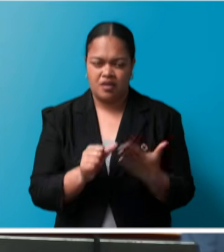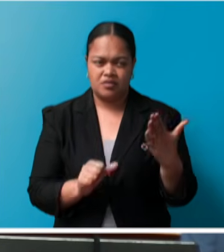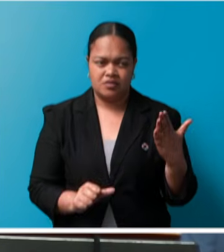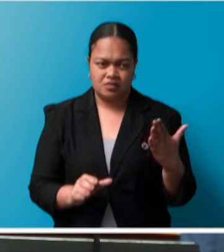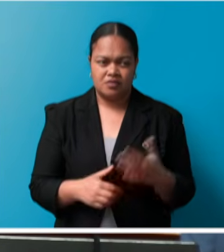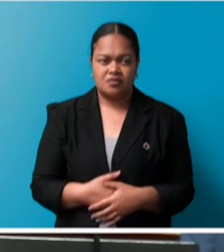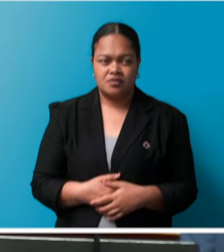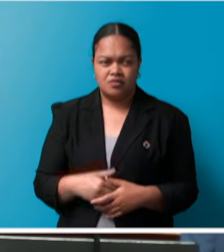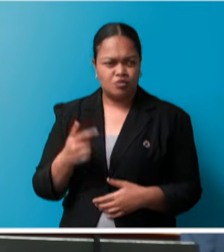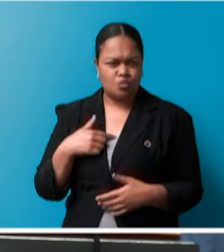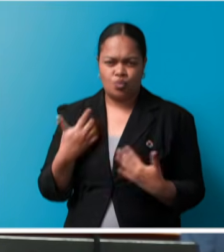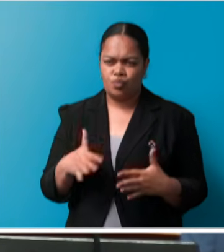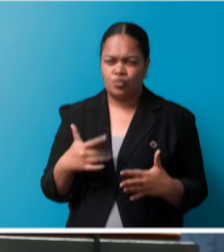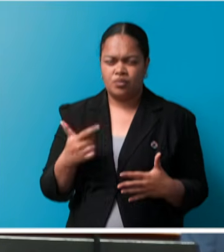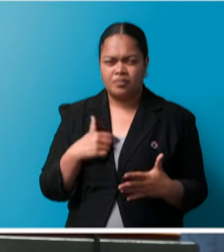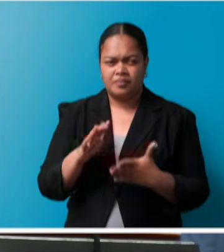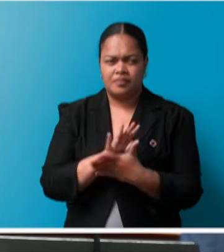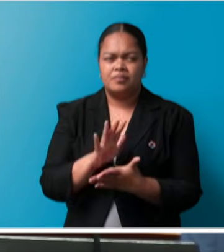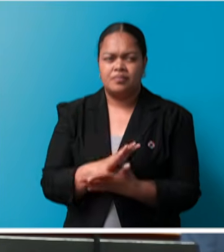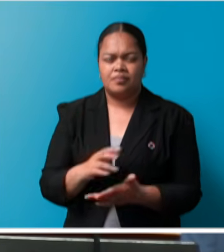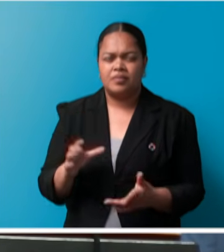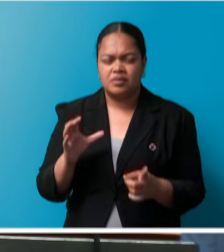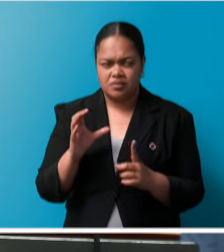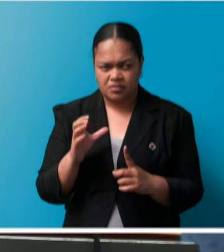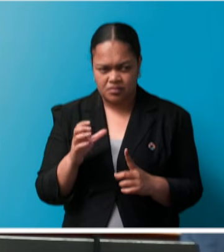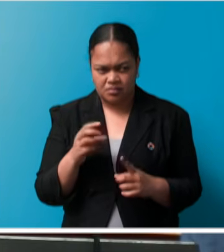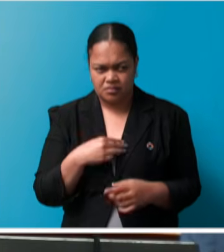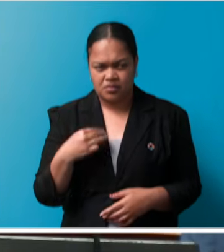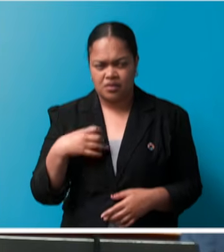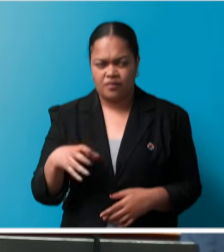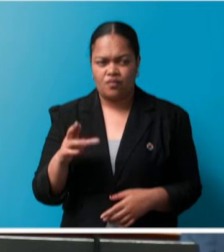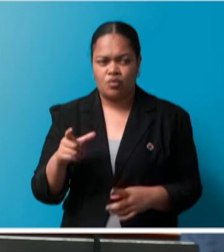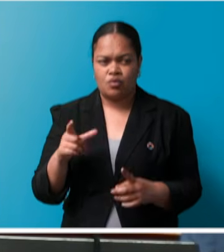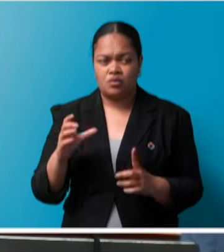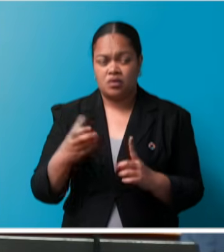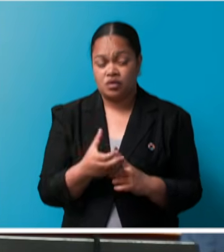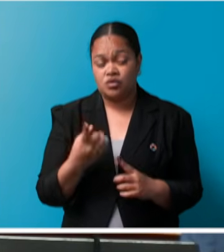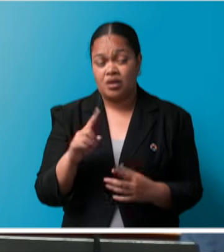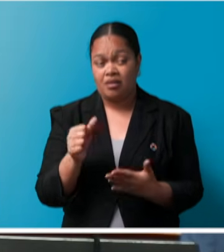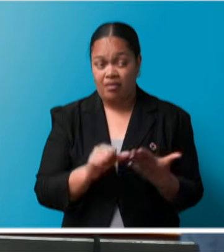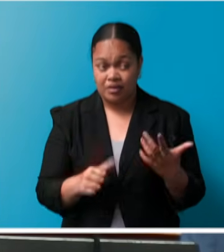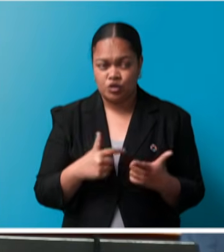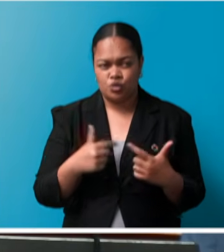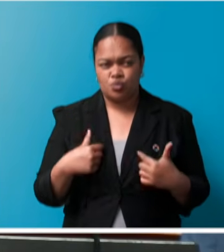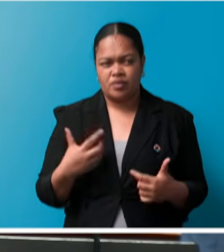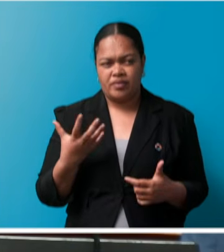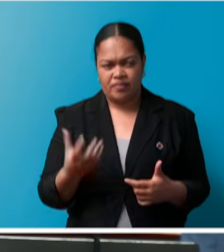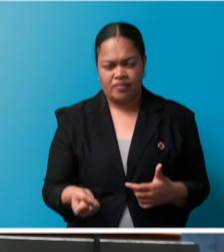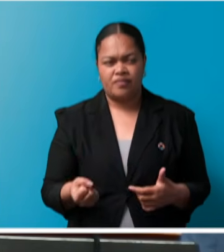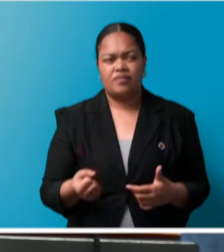been given the privilege to be the Minister of Culture and Arts as well. We have heritage as